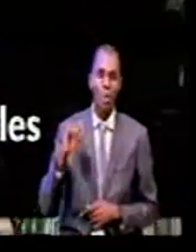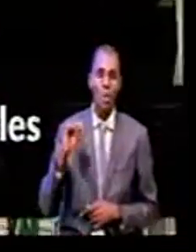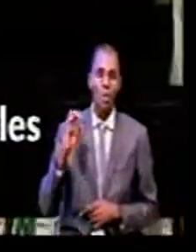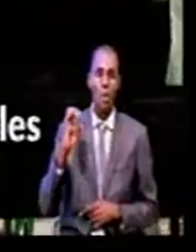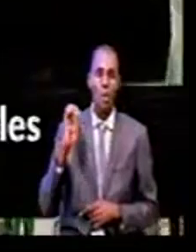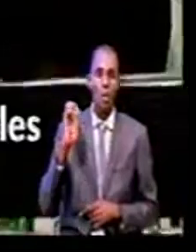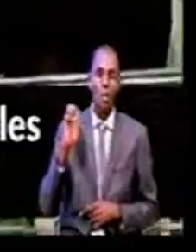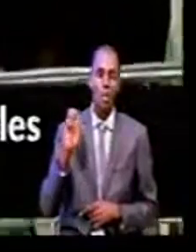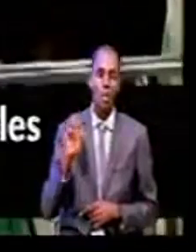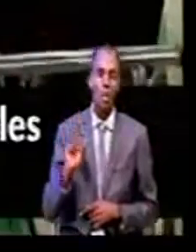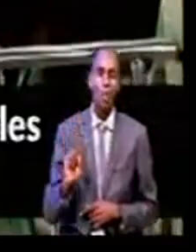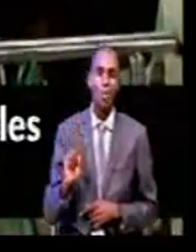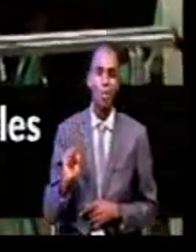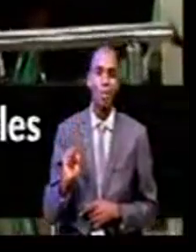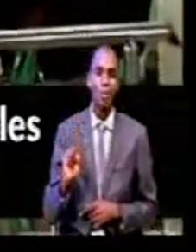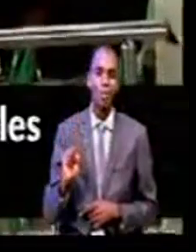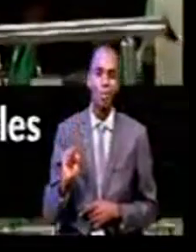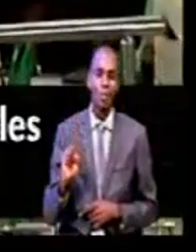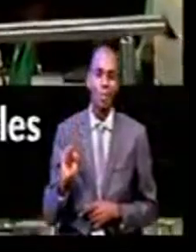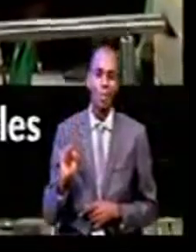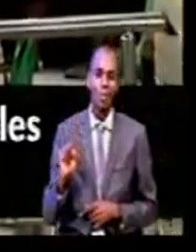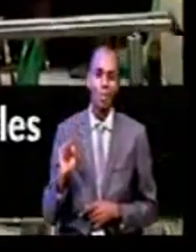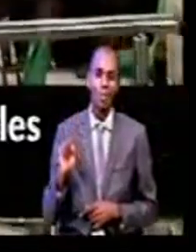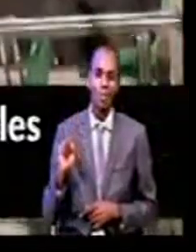toe. To the tip of my